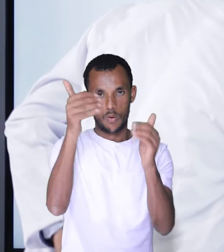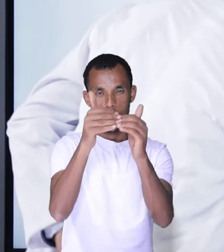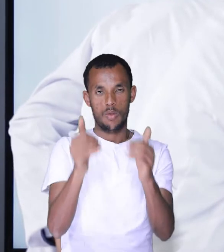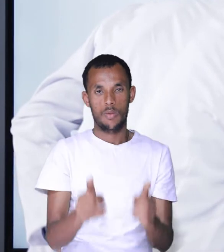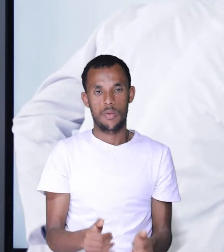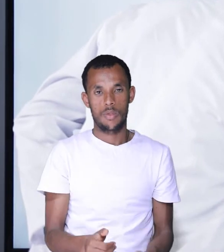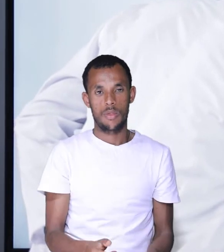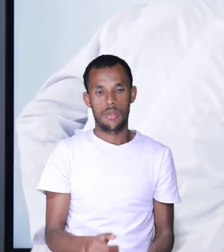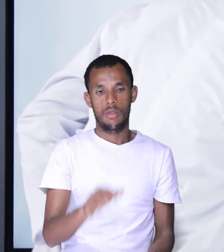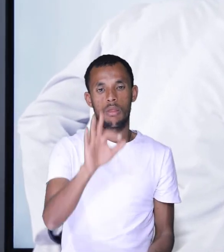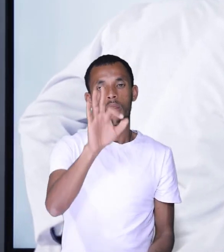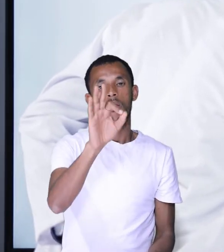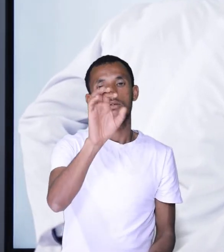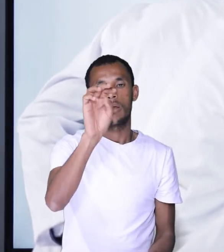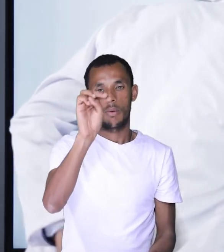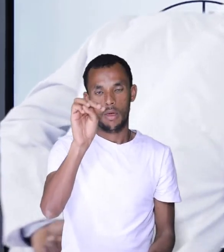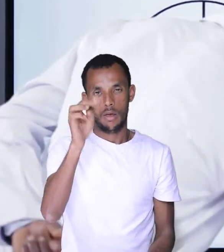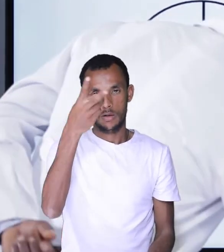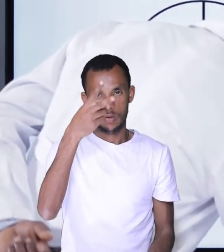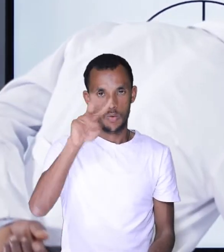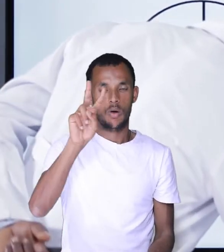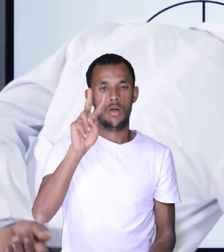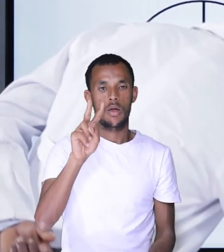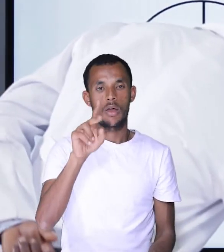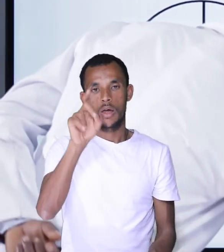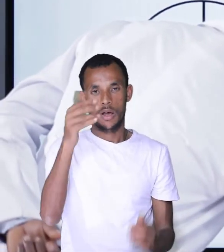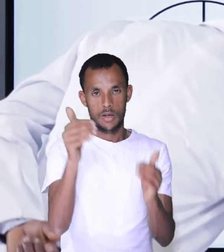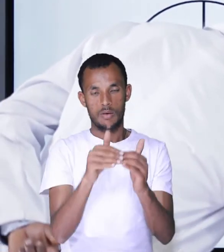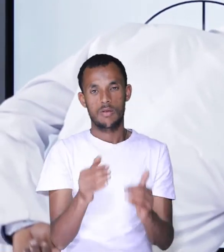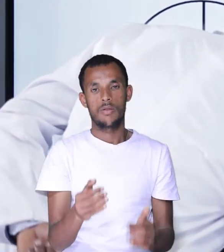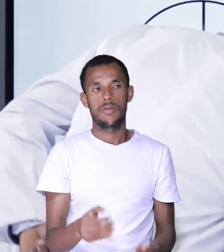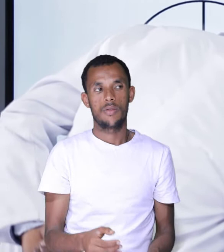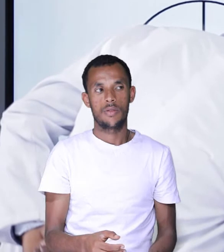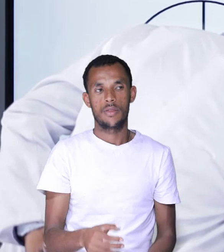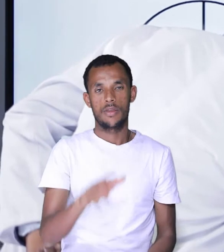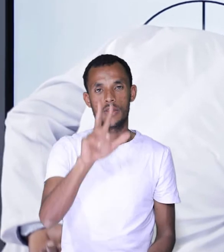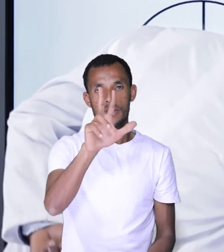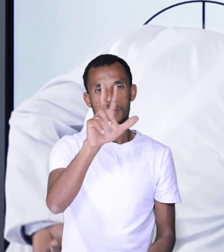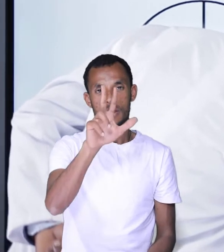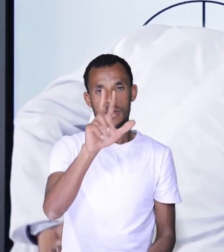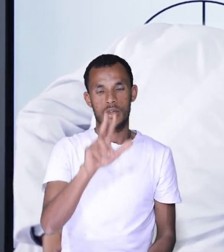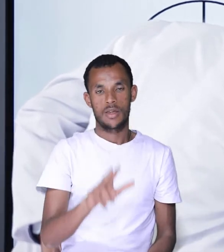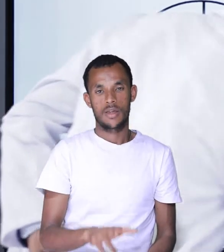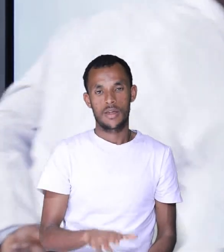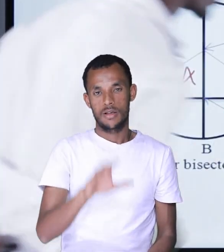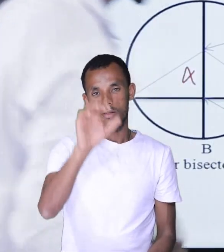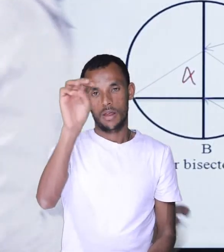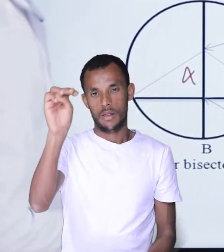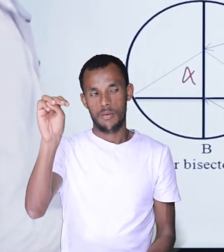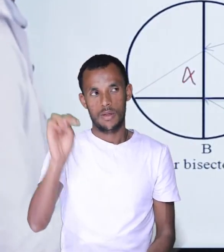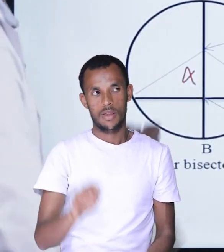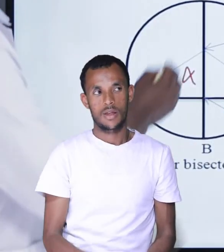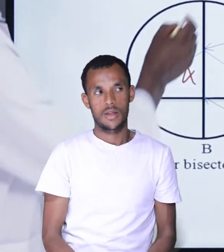to 9 centimeter square. That's x equals to 3 centimeter.